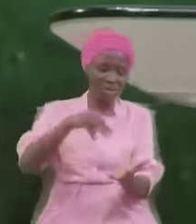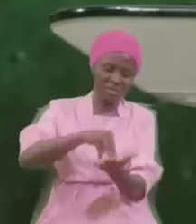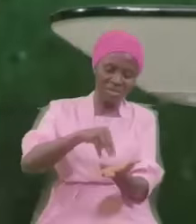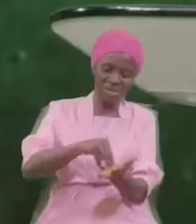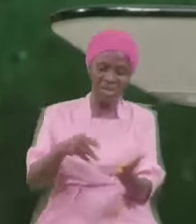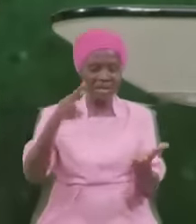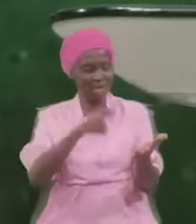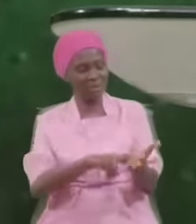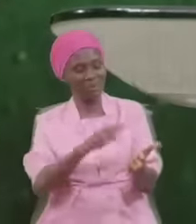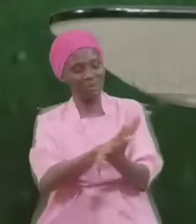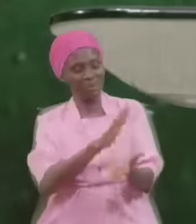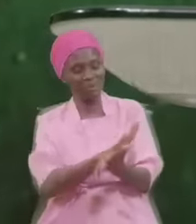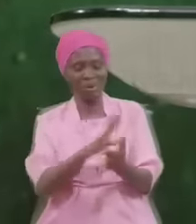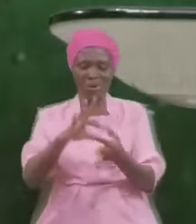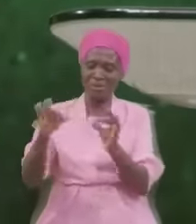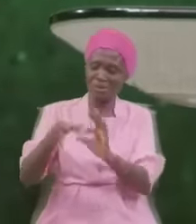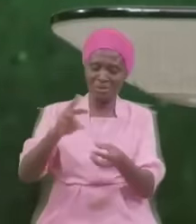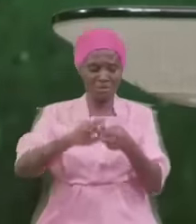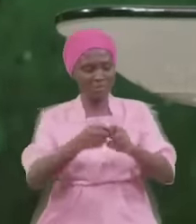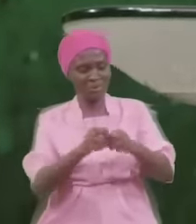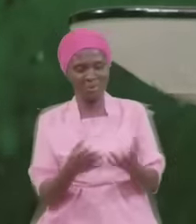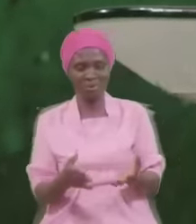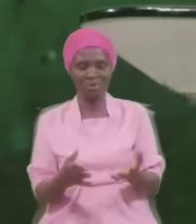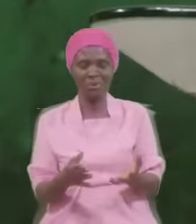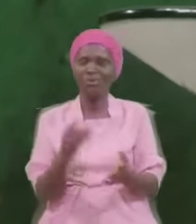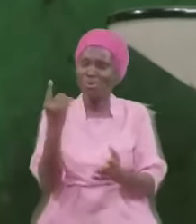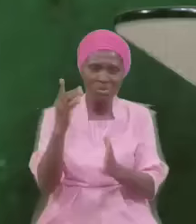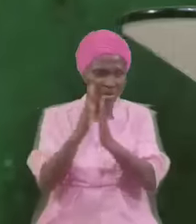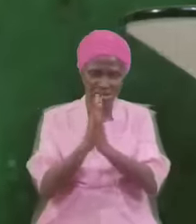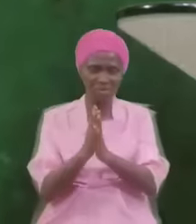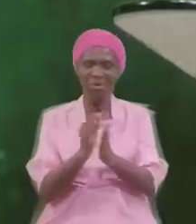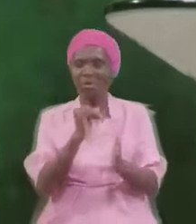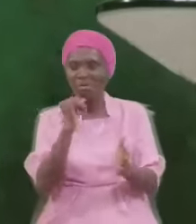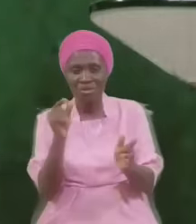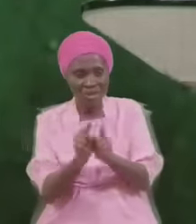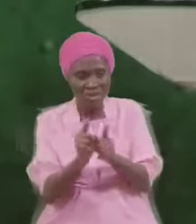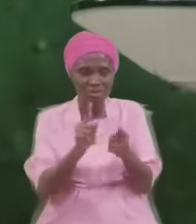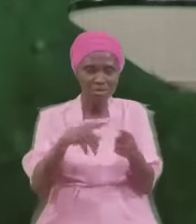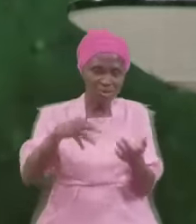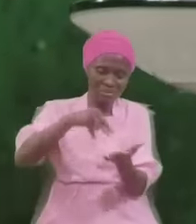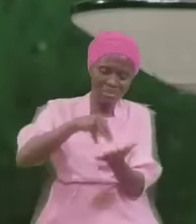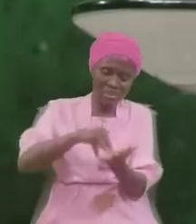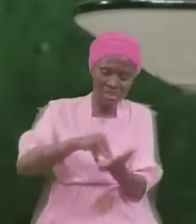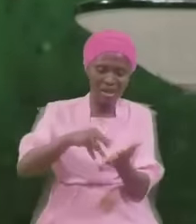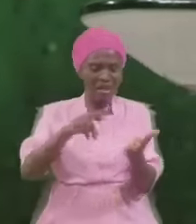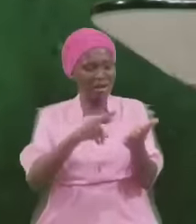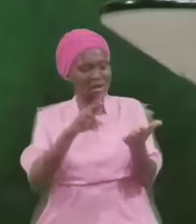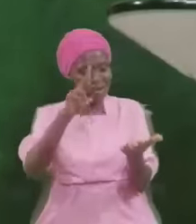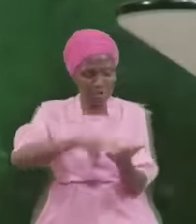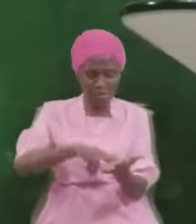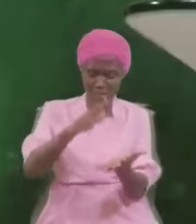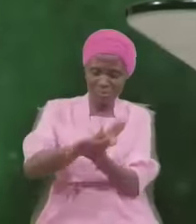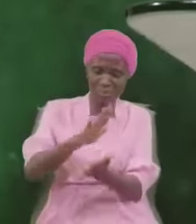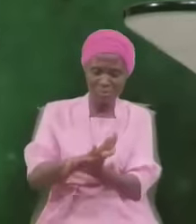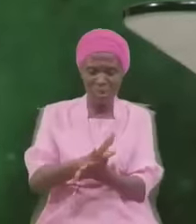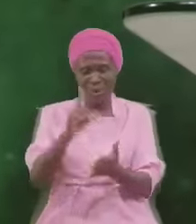the case. Just pray, not according to the medical report, not according to what you feel in the body. Pray in